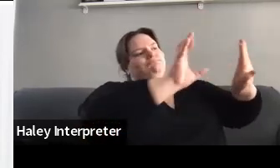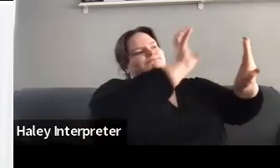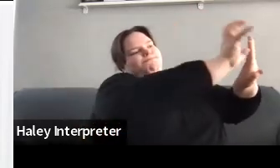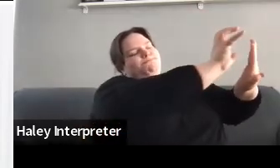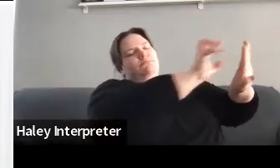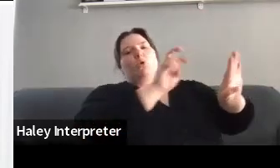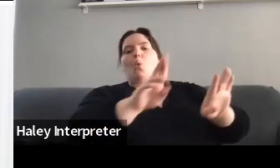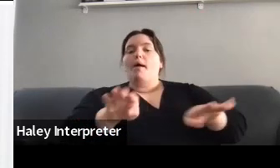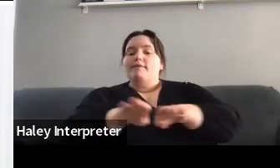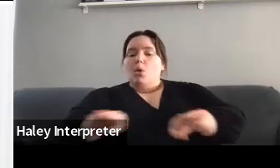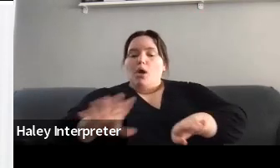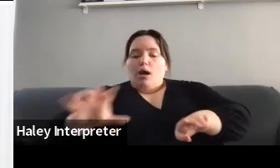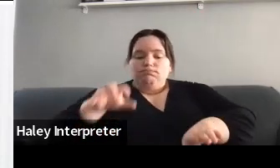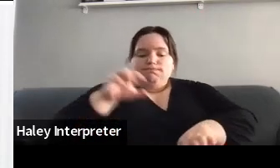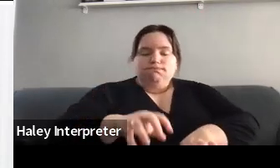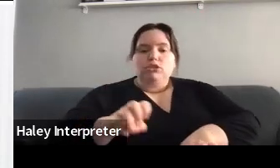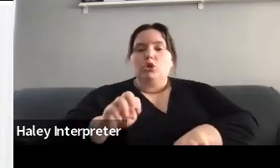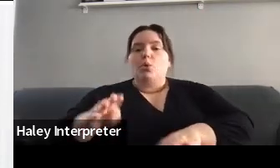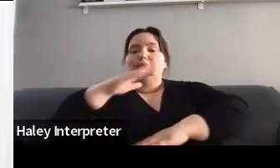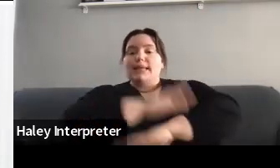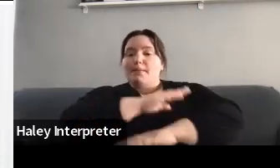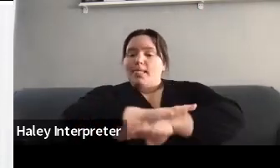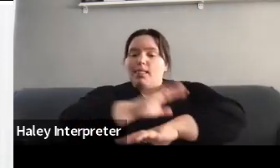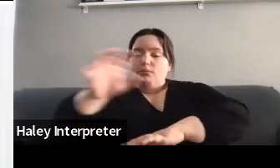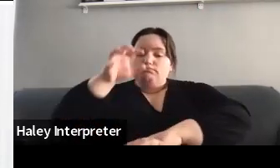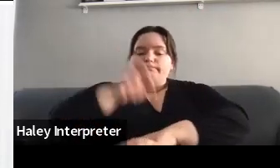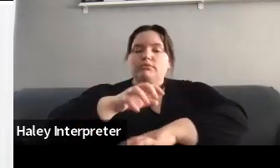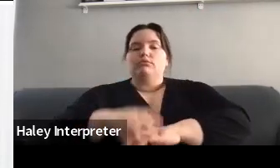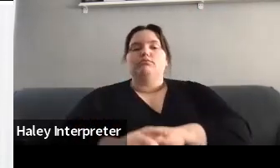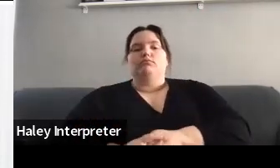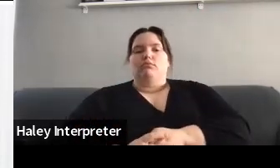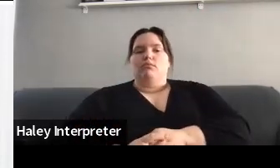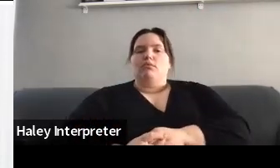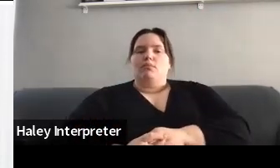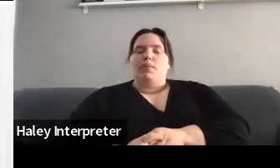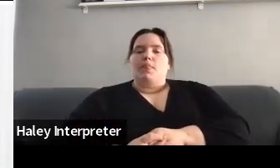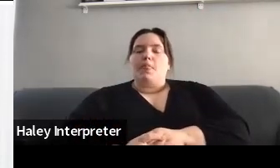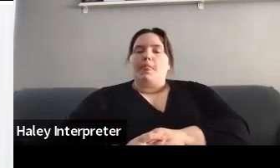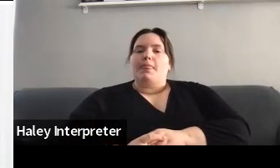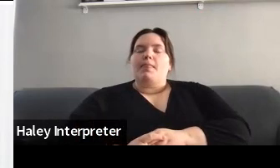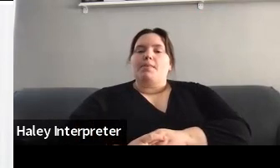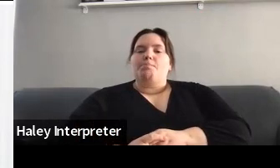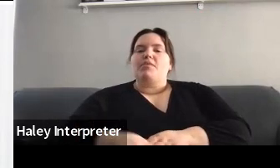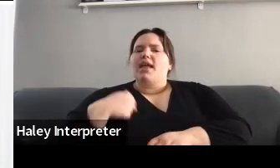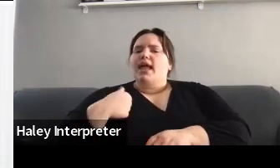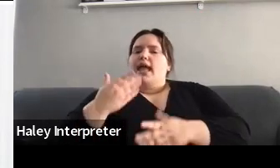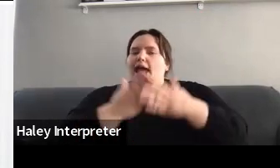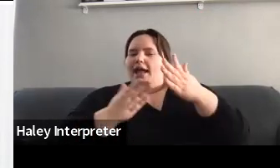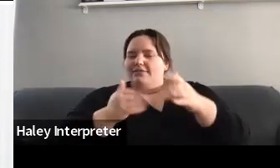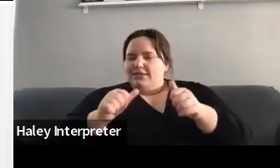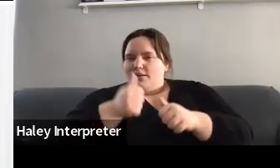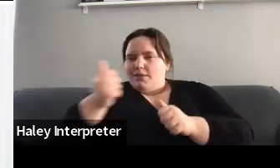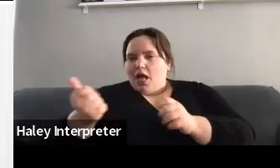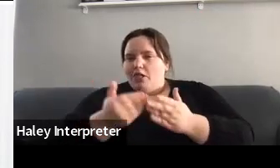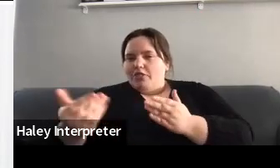paper bags can also be a really fun way of playing and scratching. Um, so I have some other products that I'm going to describe that are